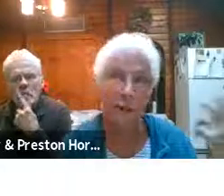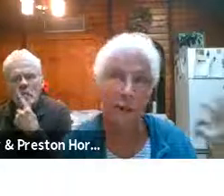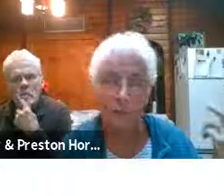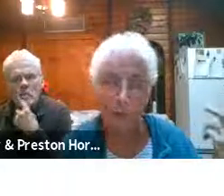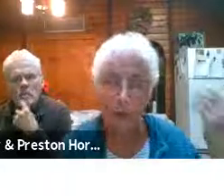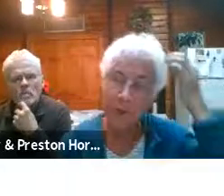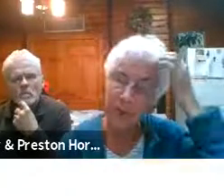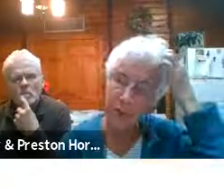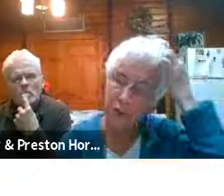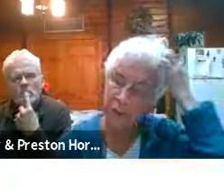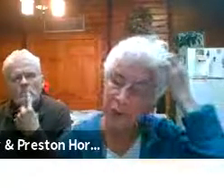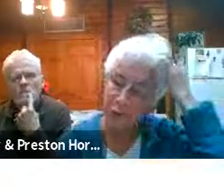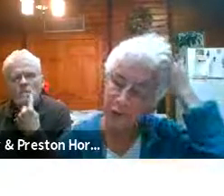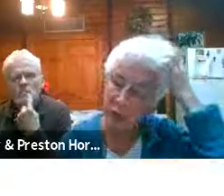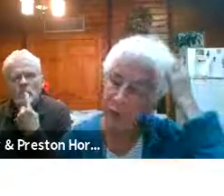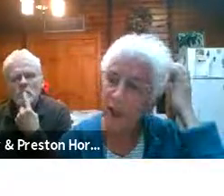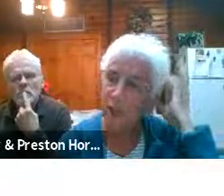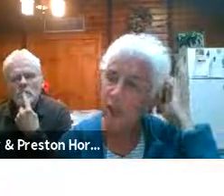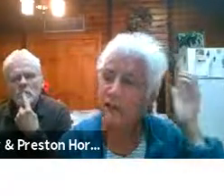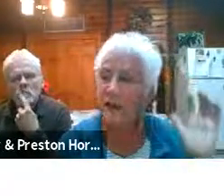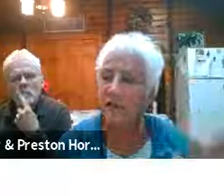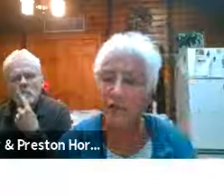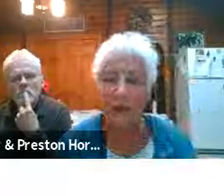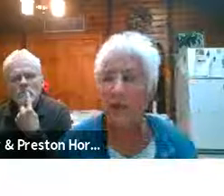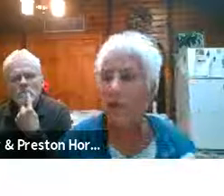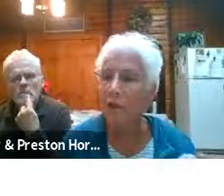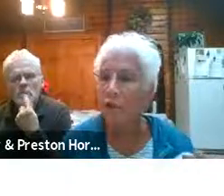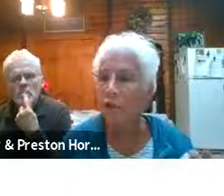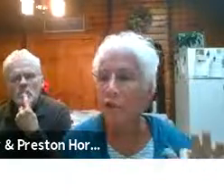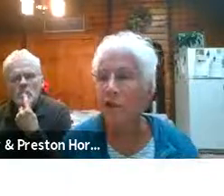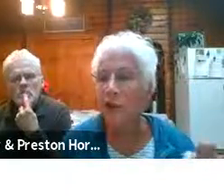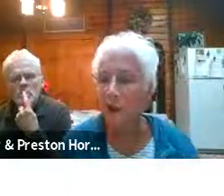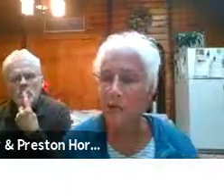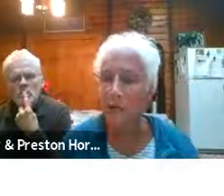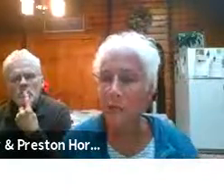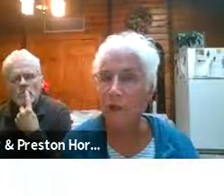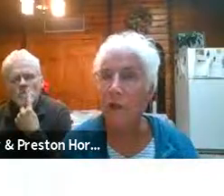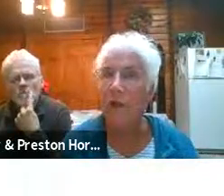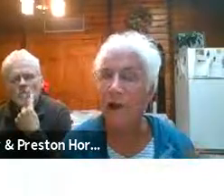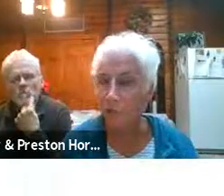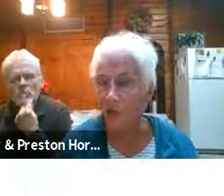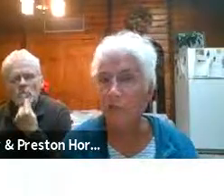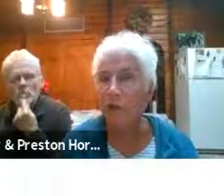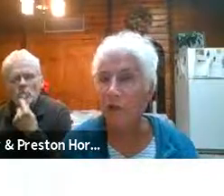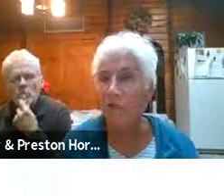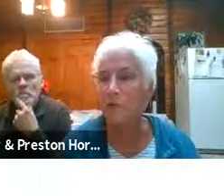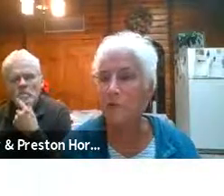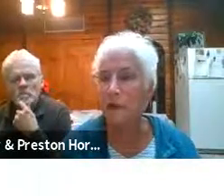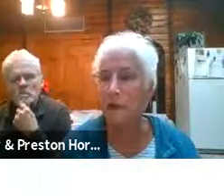an AOT program down there that we've heard about. But where does that fit in, for care for people after they've